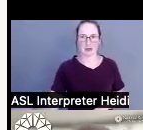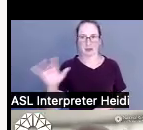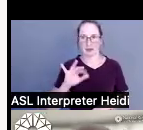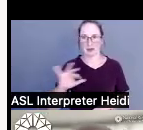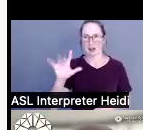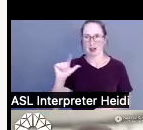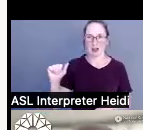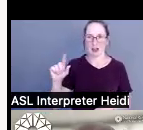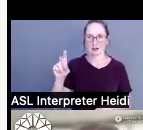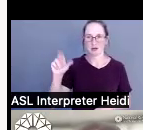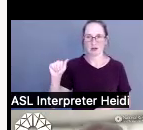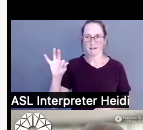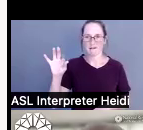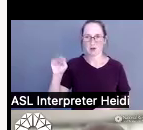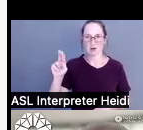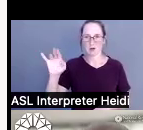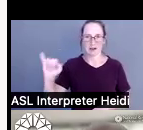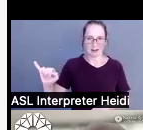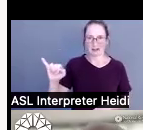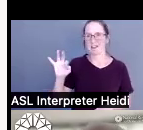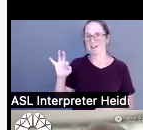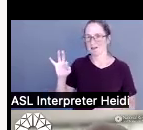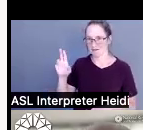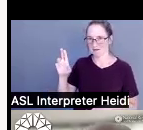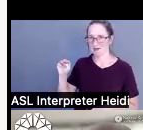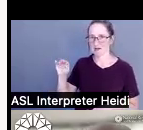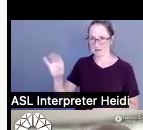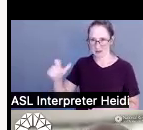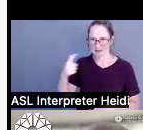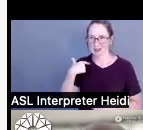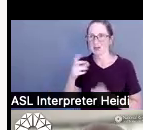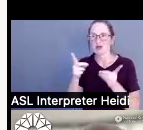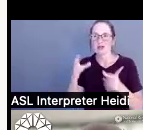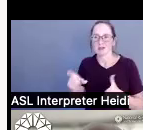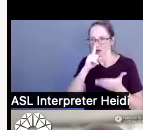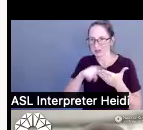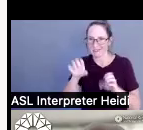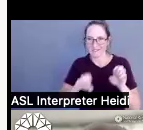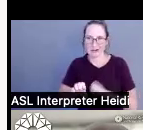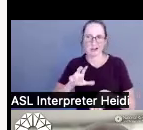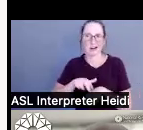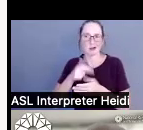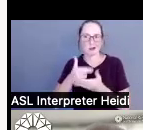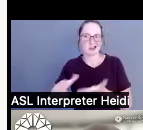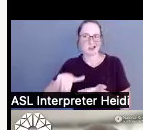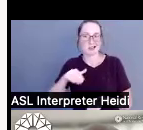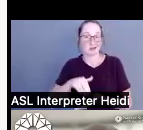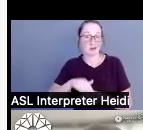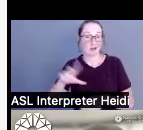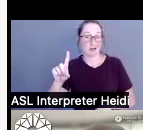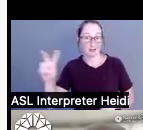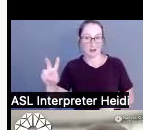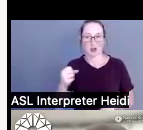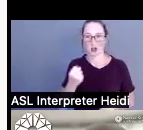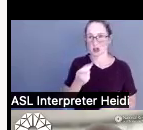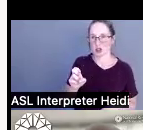Fumi. I am the Director of Research and Evaluation with the National Resource Center on Domestic Violence. I use she,